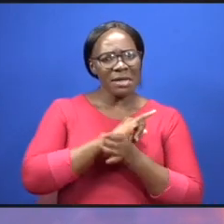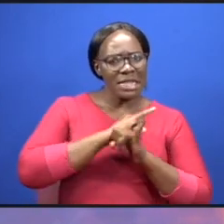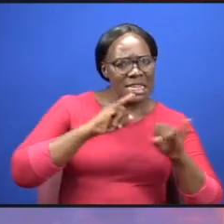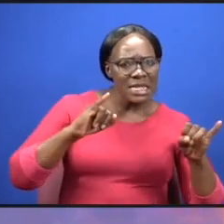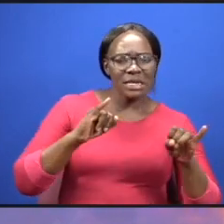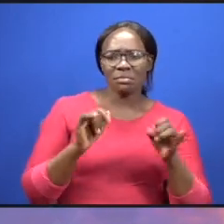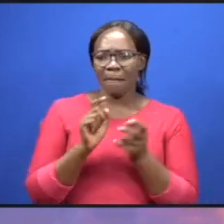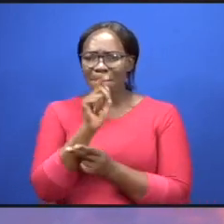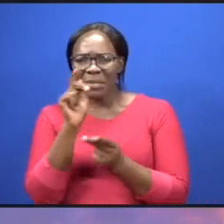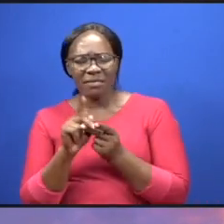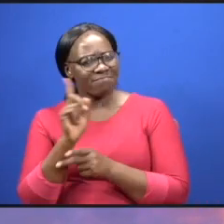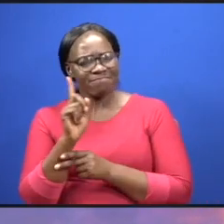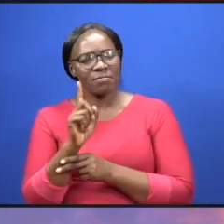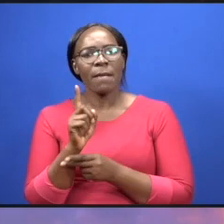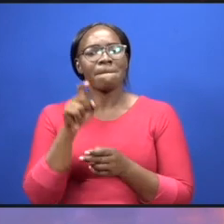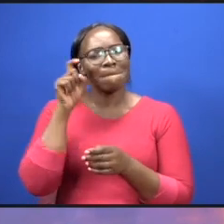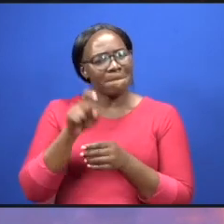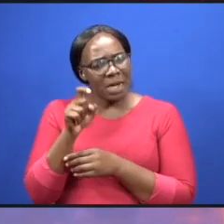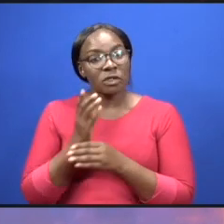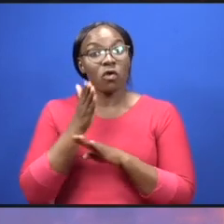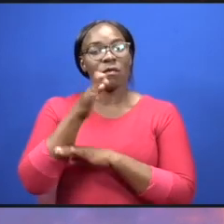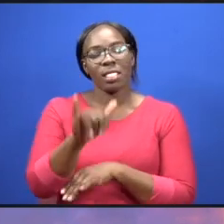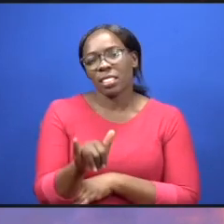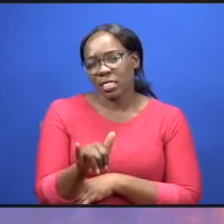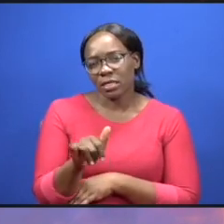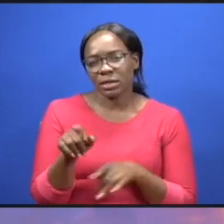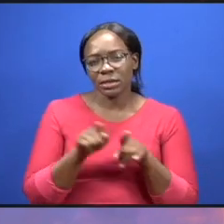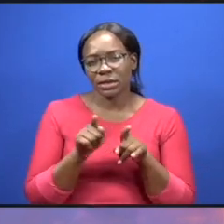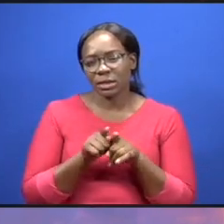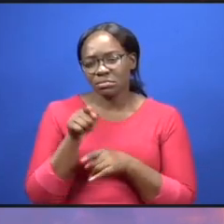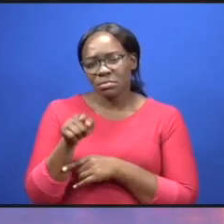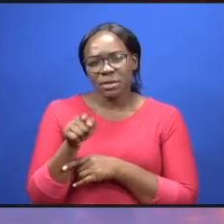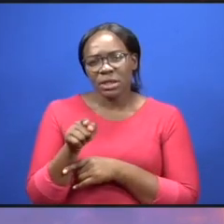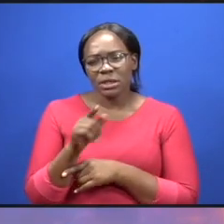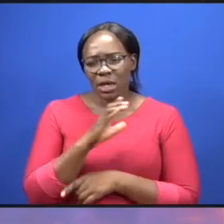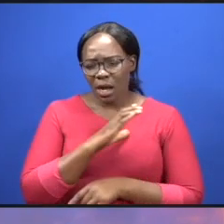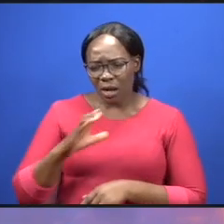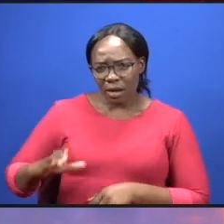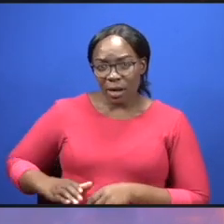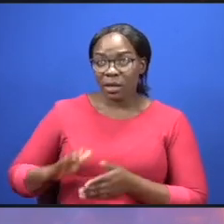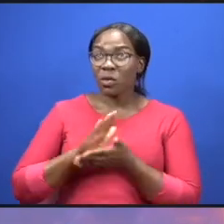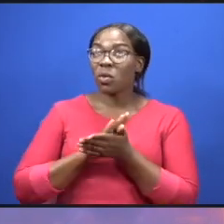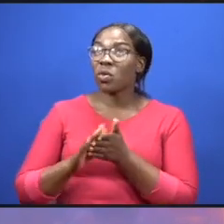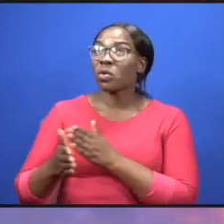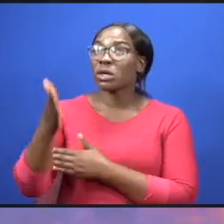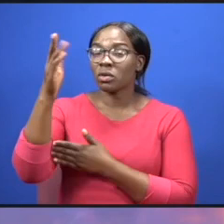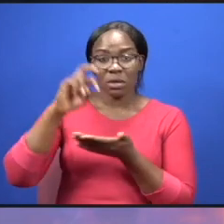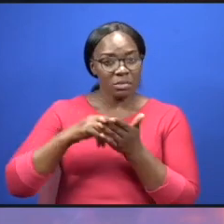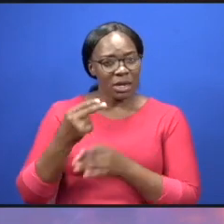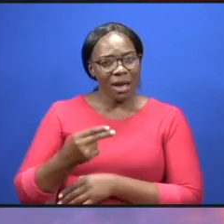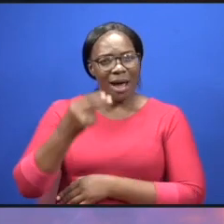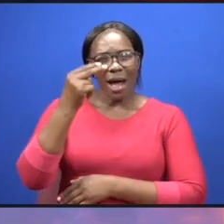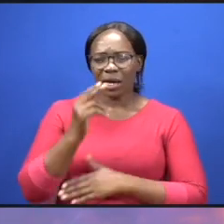moral perfections. It goes beyond that. And the fact that this is the thrice holy God, we're talking of the